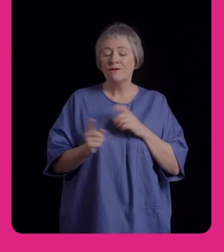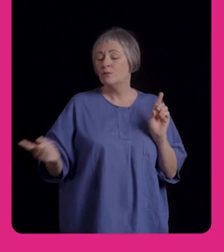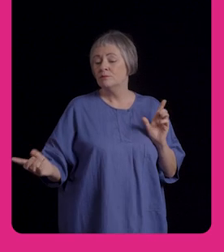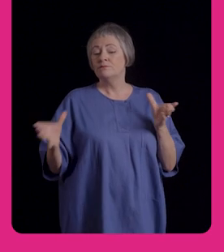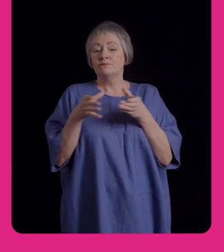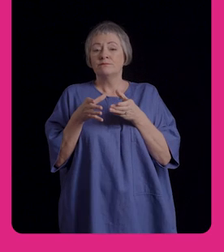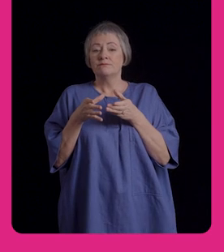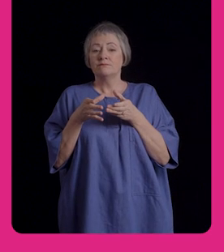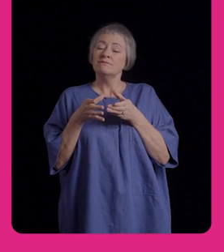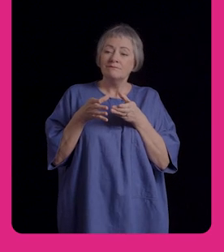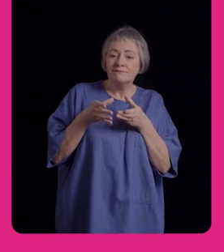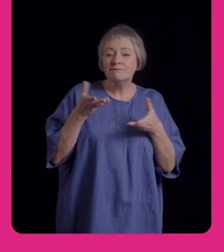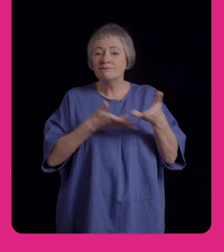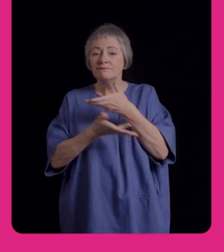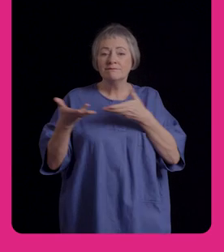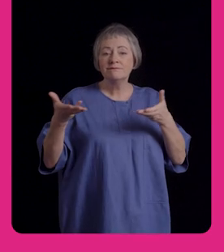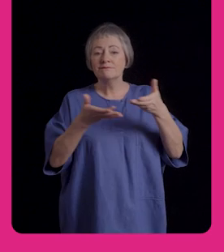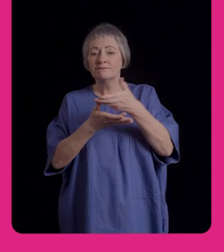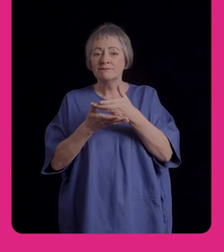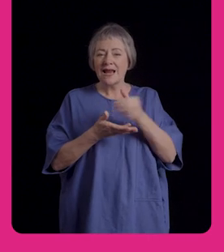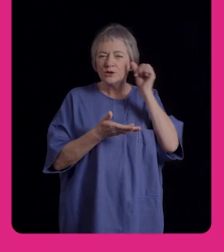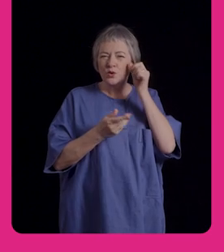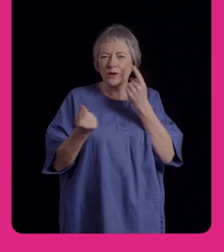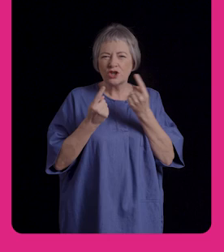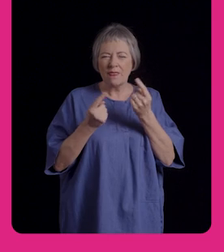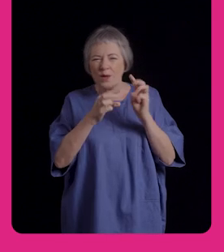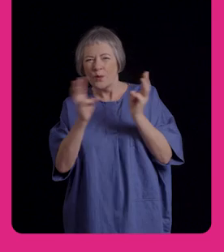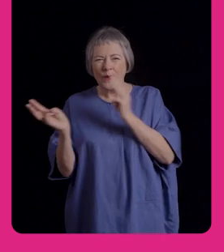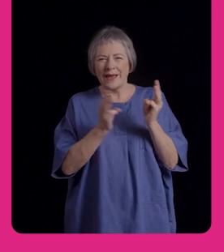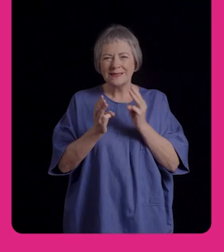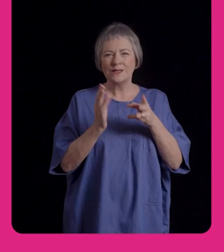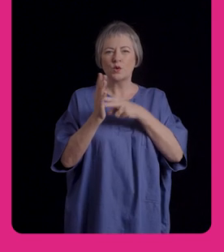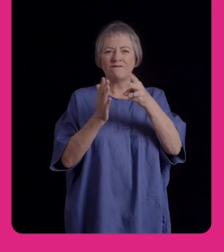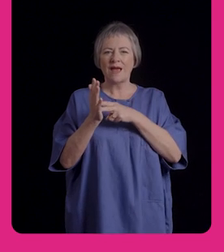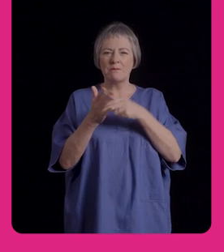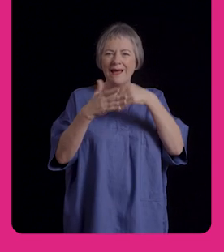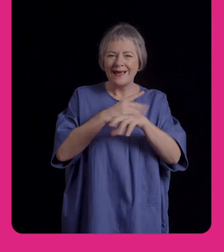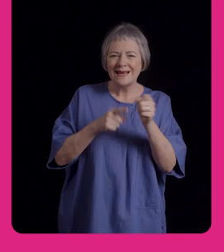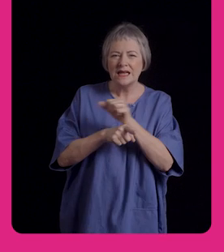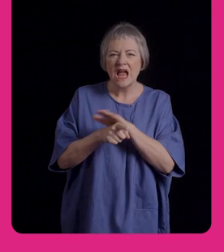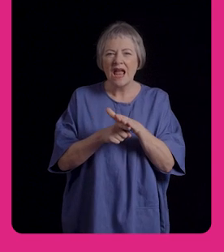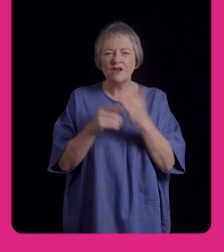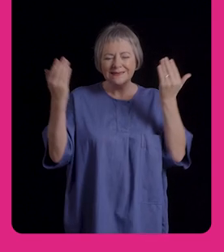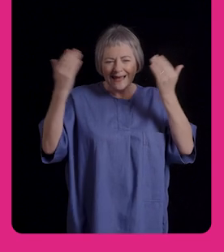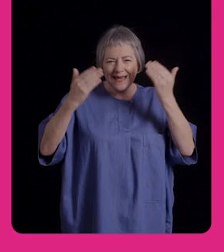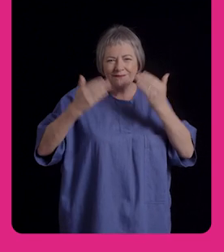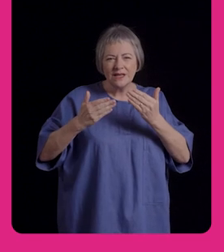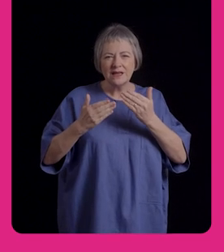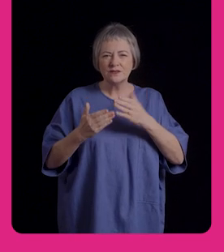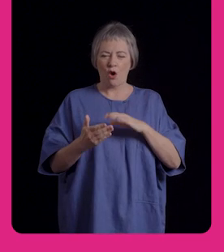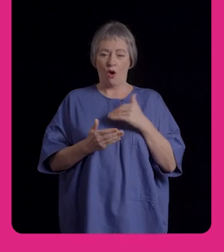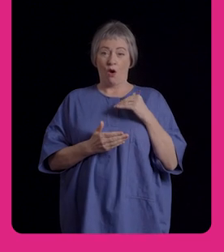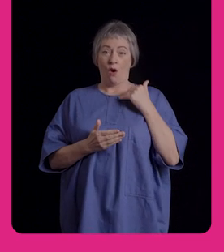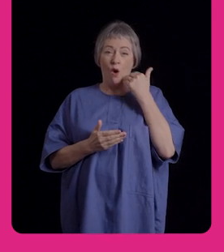a coffee, to like get to know each other. There's a bit of wind because it's November in Edinburgh and it's early evening, so it's basically